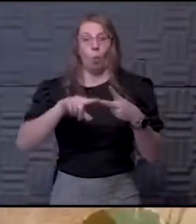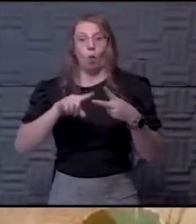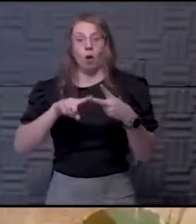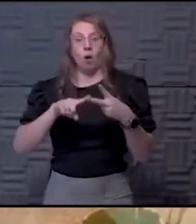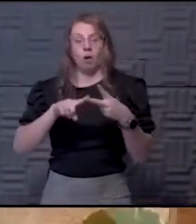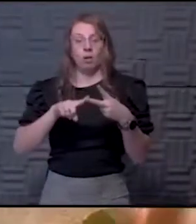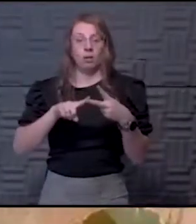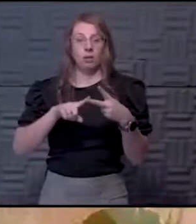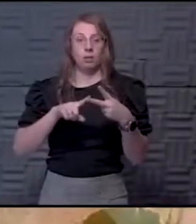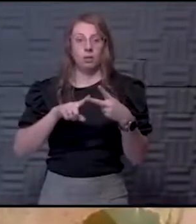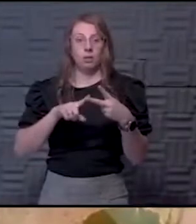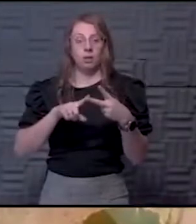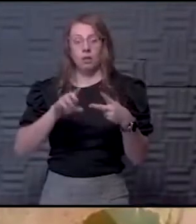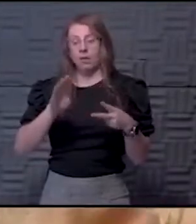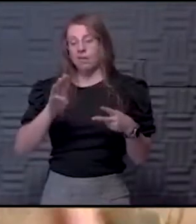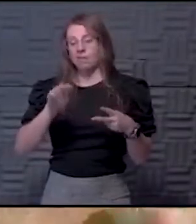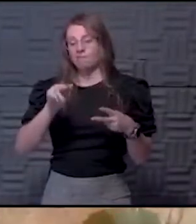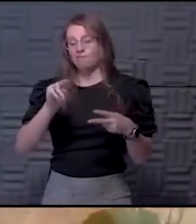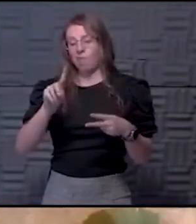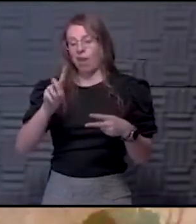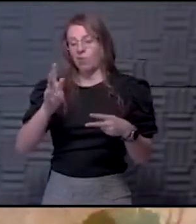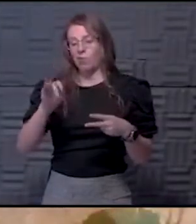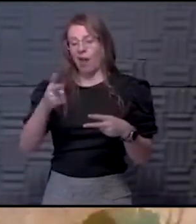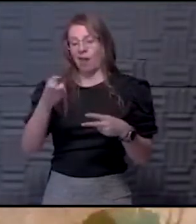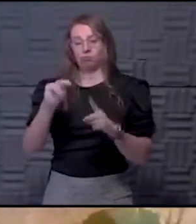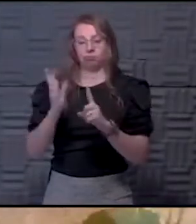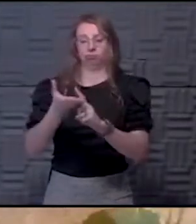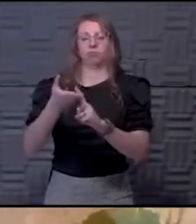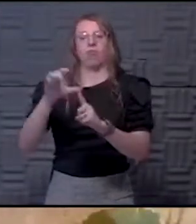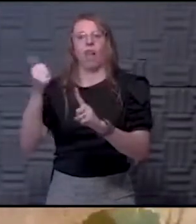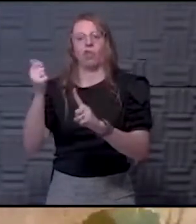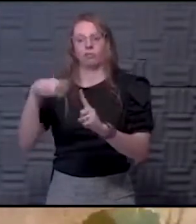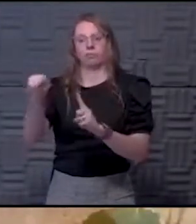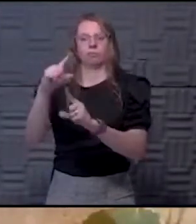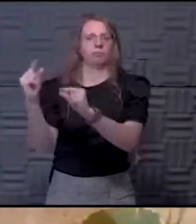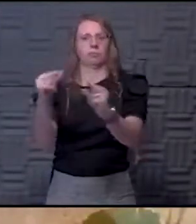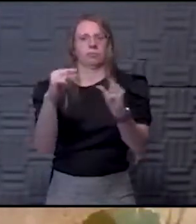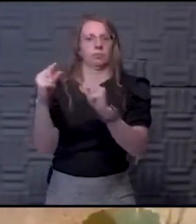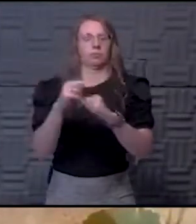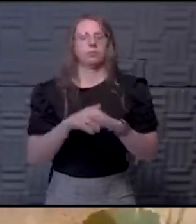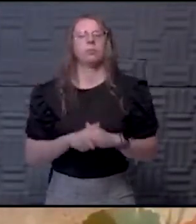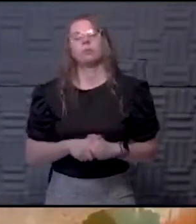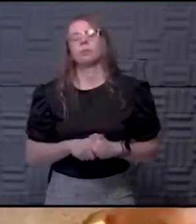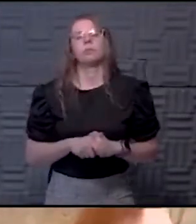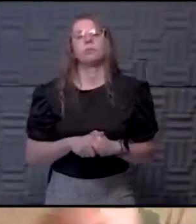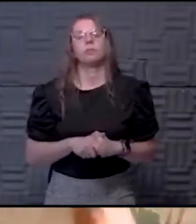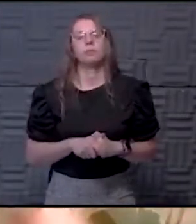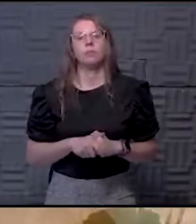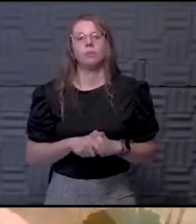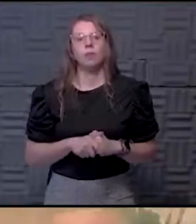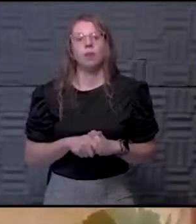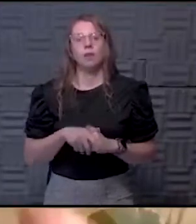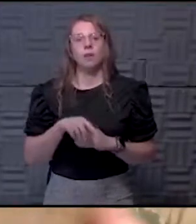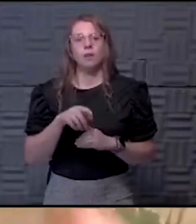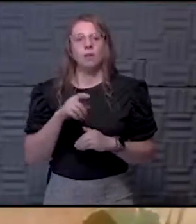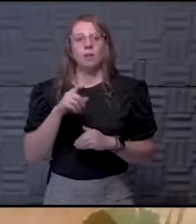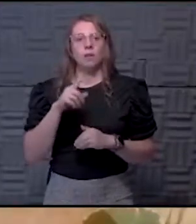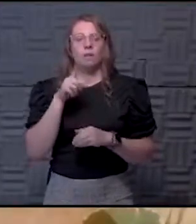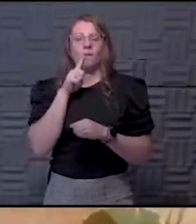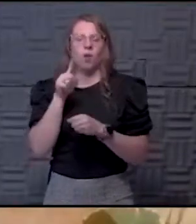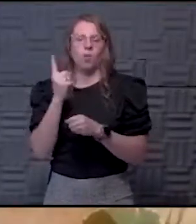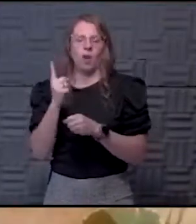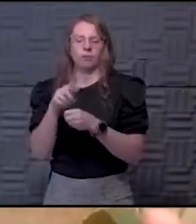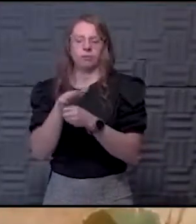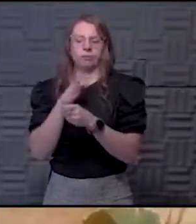engaging in bandwagoning, where we're influenced by what others are saying in one area, say vaccine